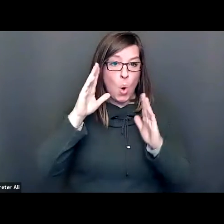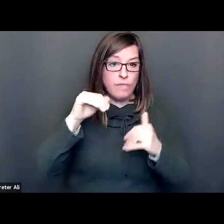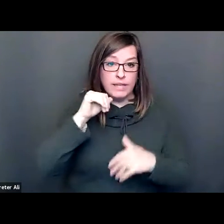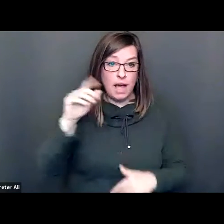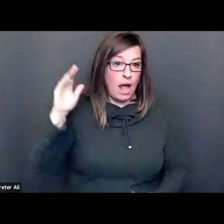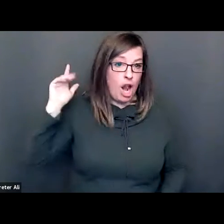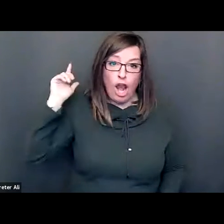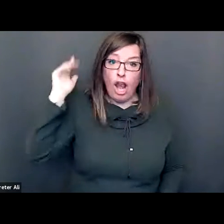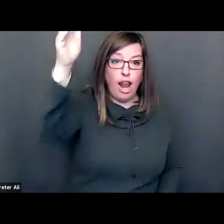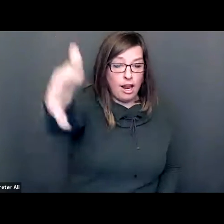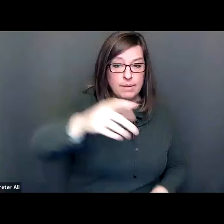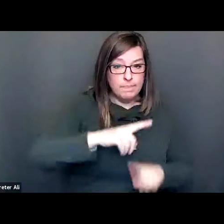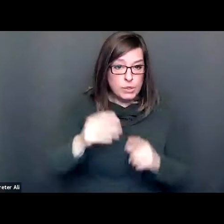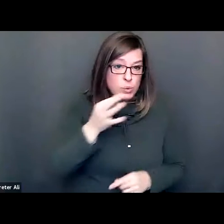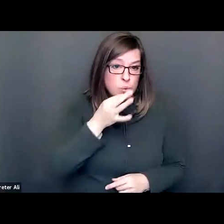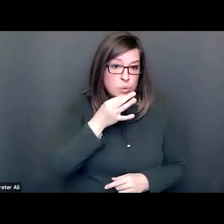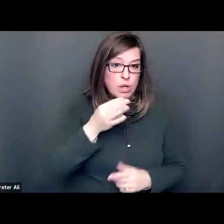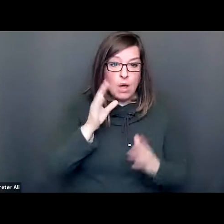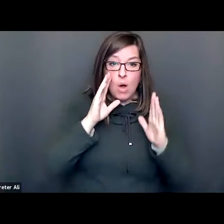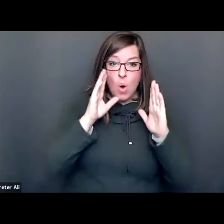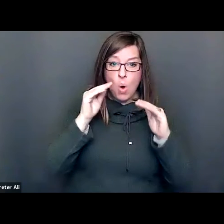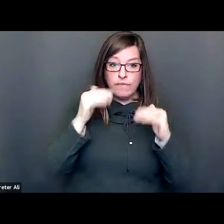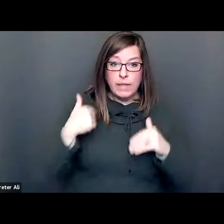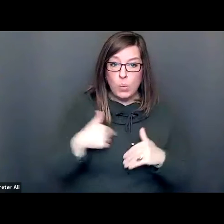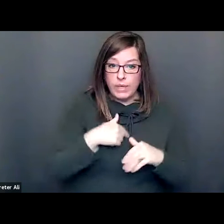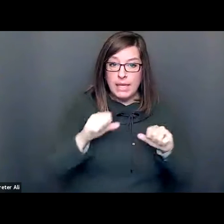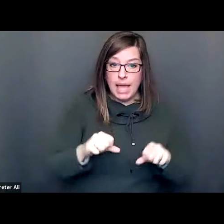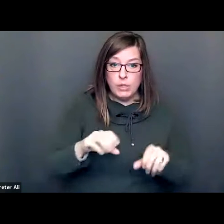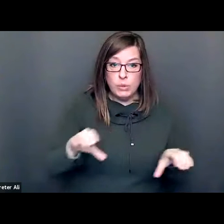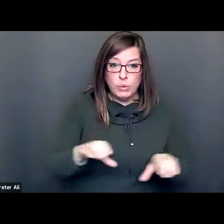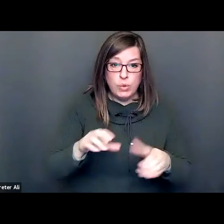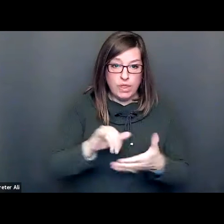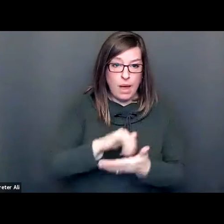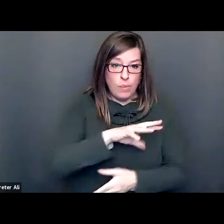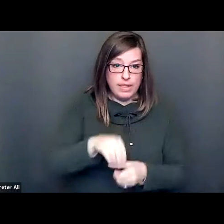very distant future, that we could roll out within CCA communities.